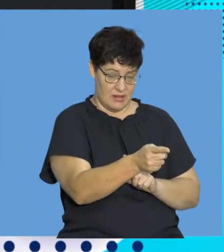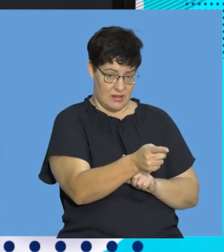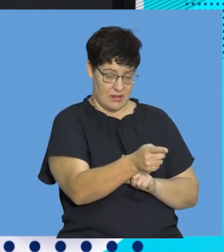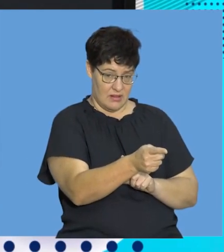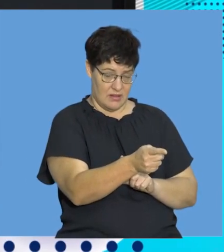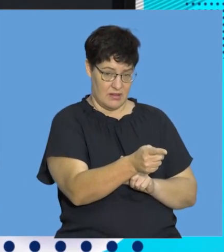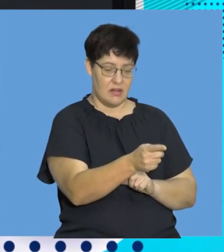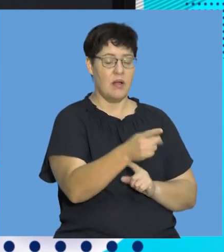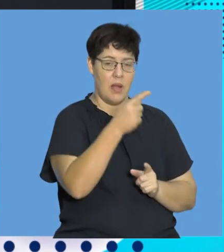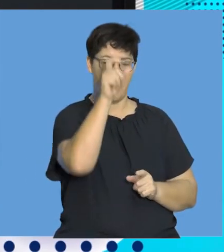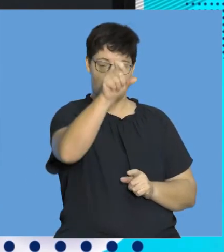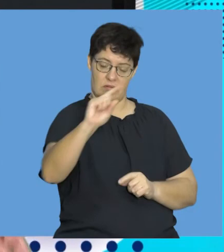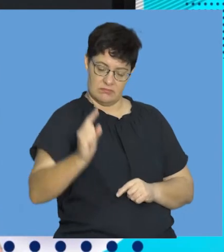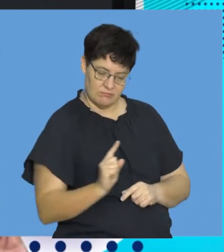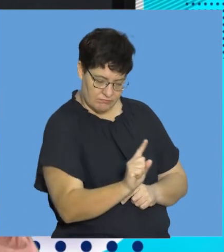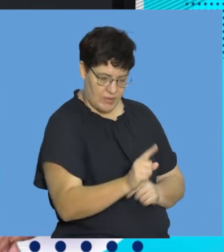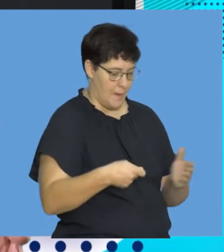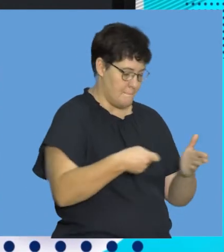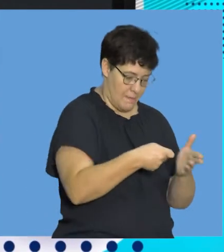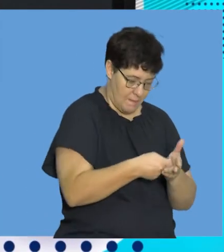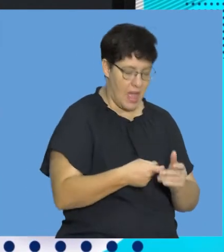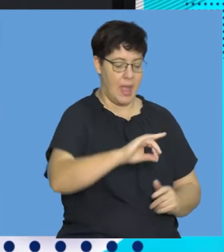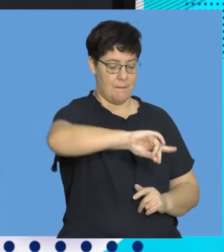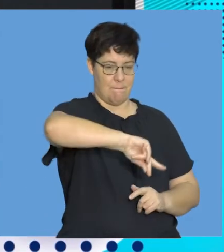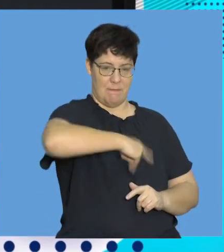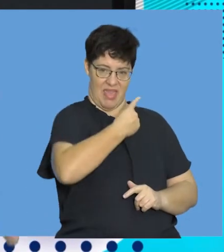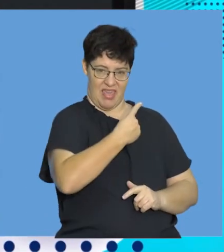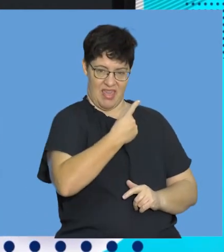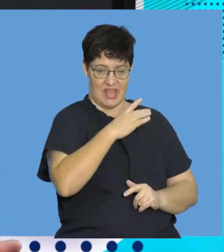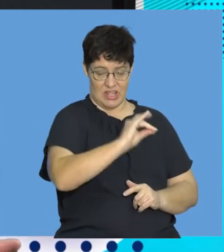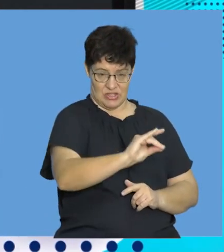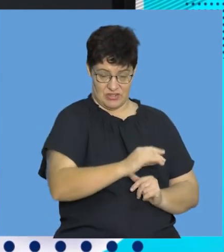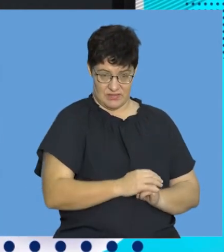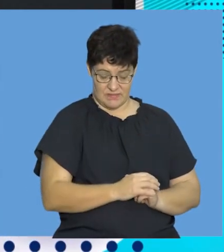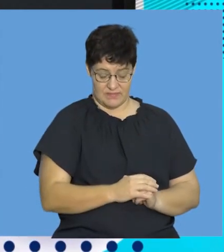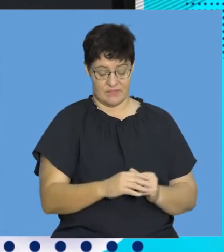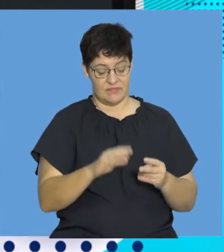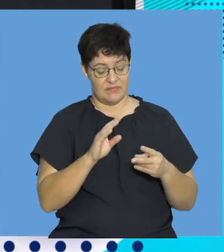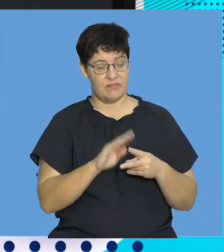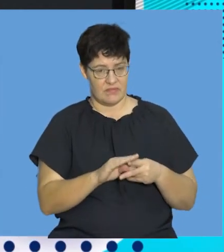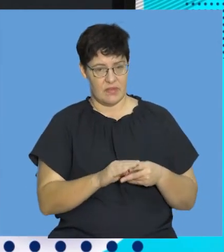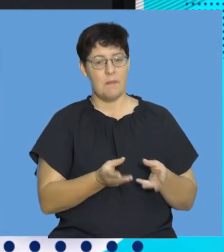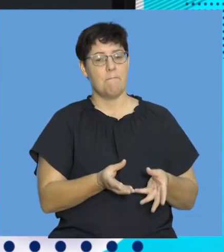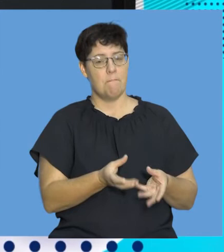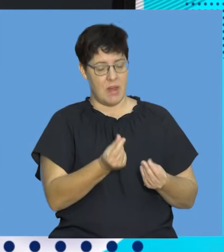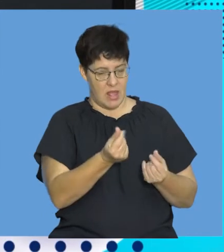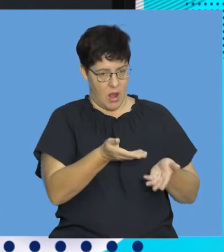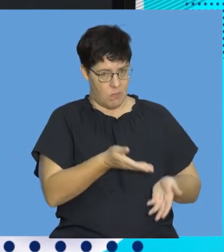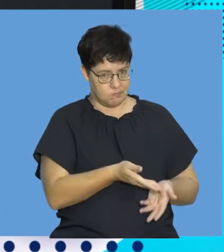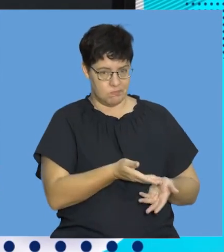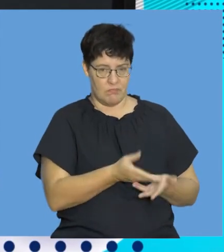cash sales, where the customer comes in, buys the goods and pays for cash. Cash sales. We're receiving the